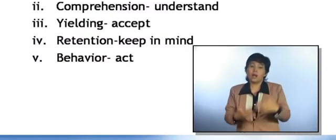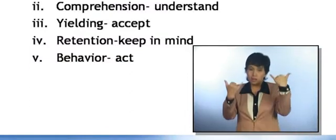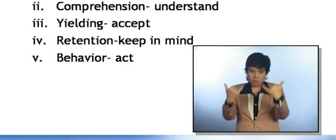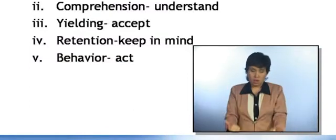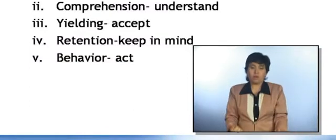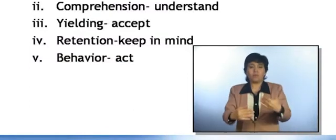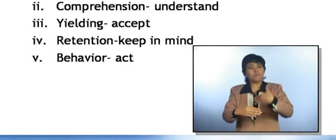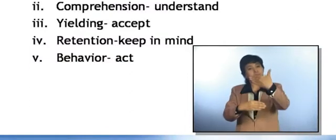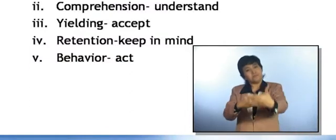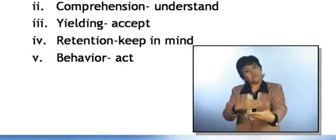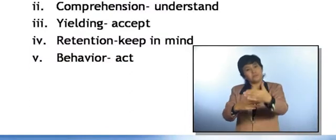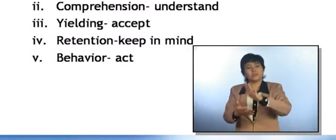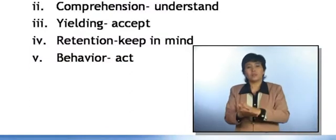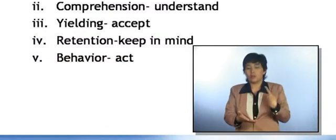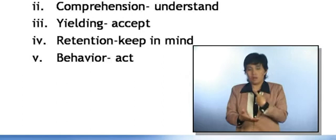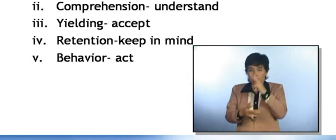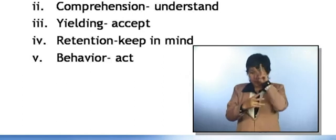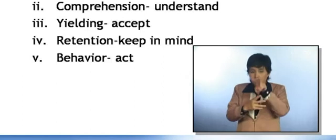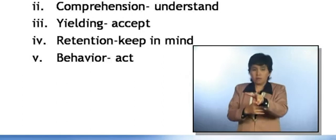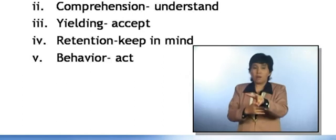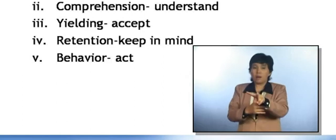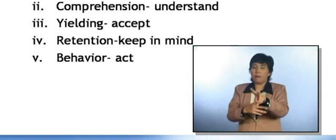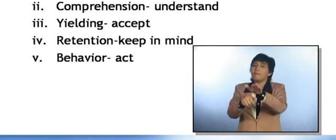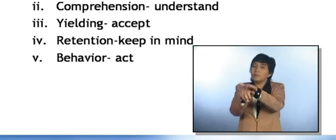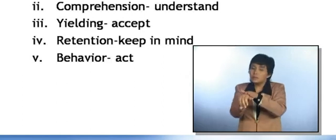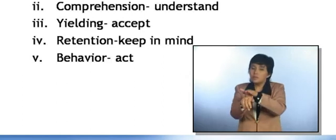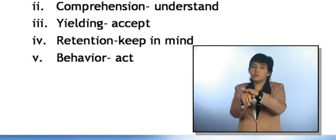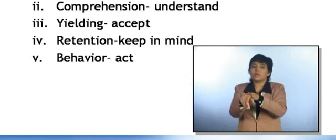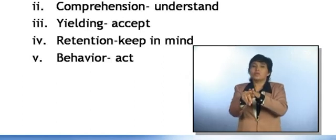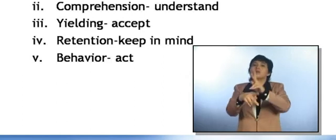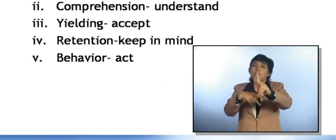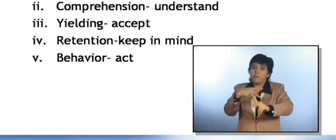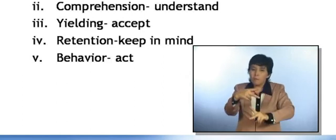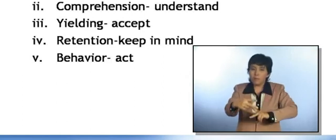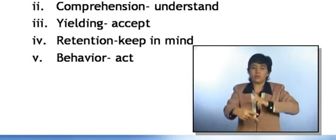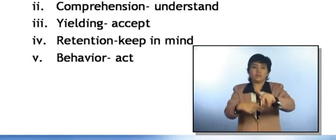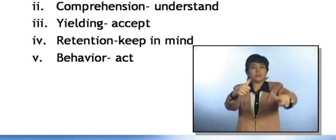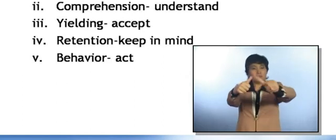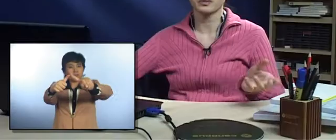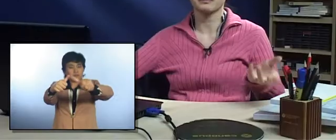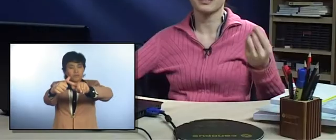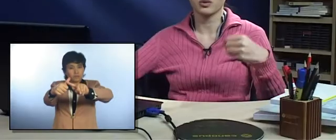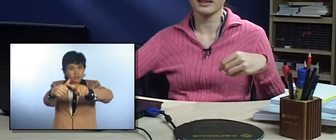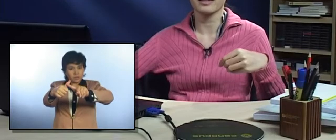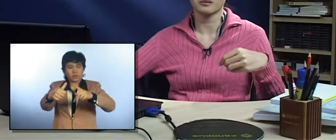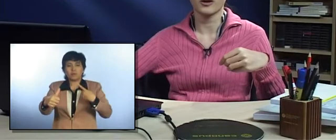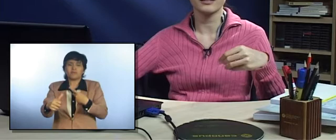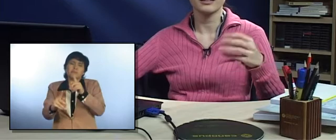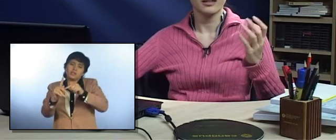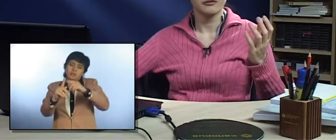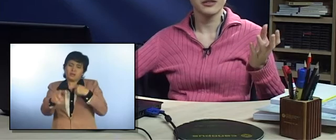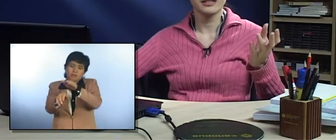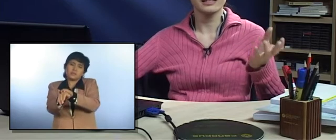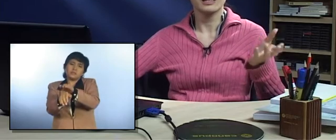Now next one, we'll look in terms of the persuasion process. The first one, when we persuade